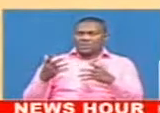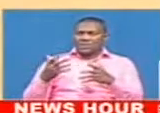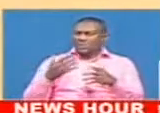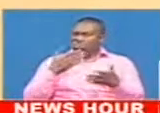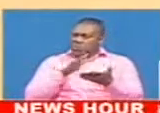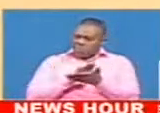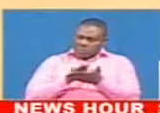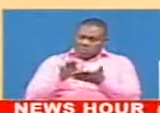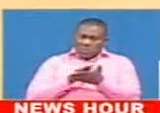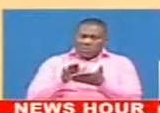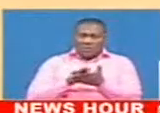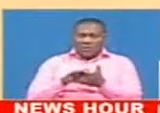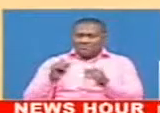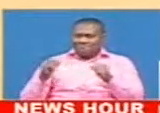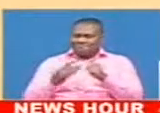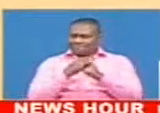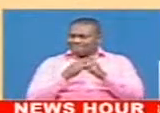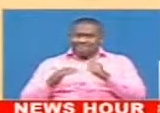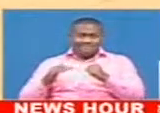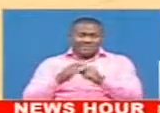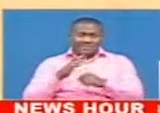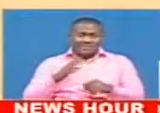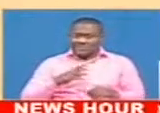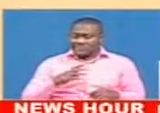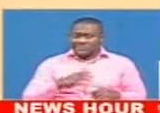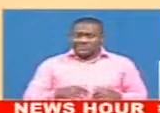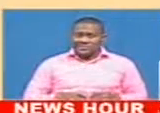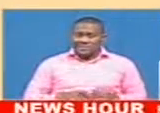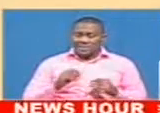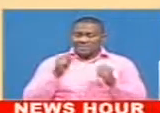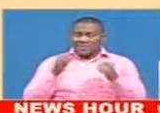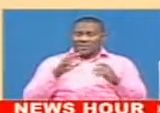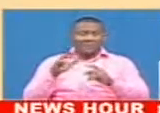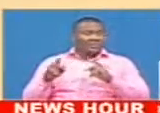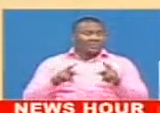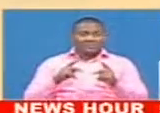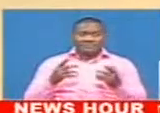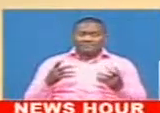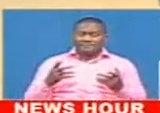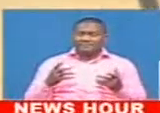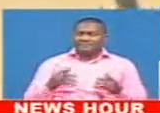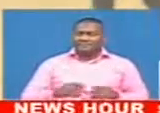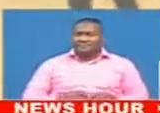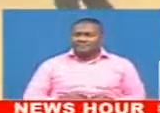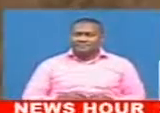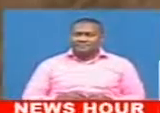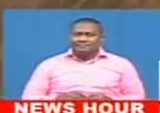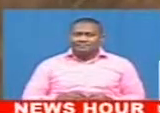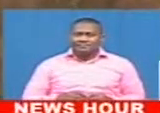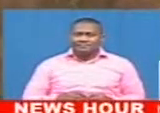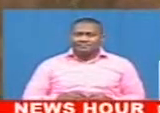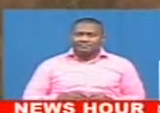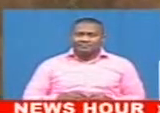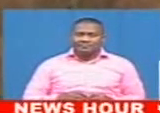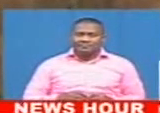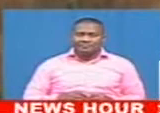beaches in the Western Region. Despite the economic potential in the area, many of the residents are poor. This is why